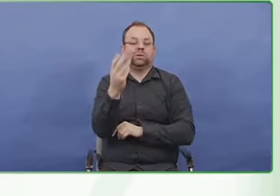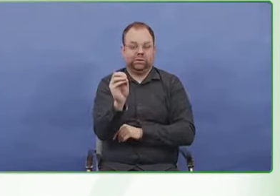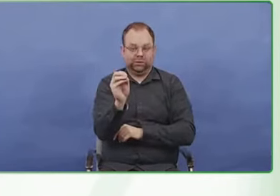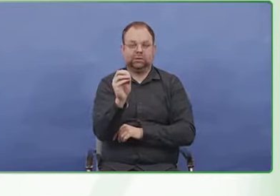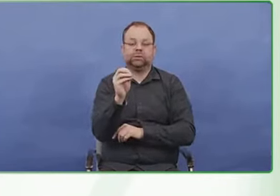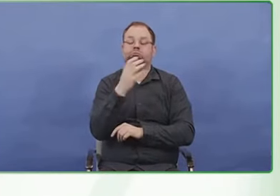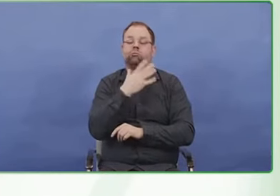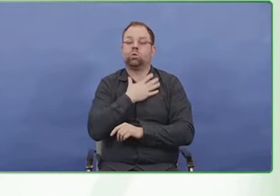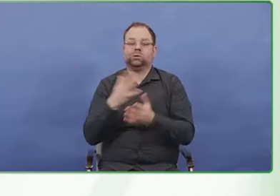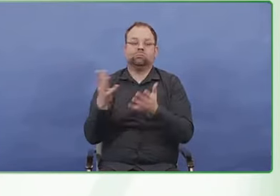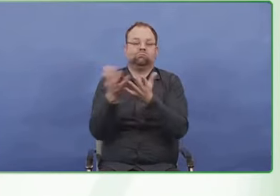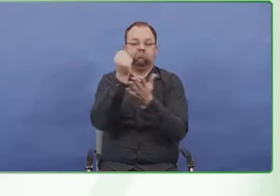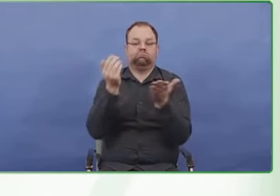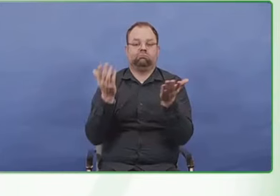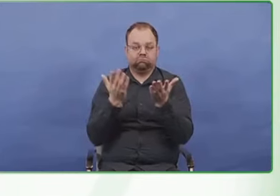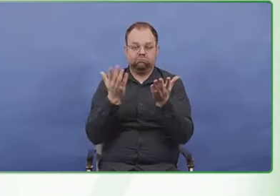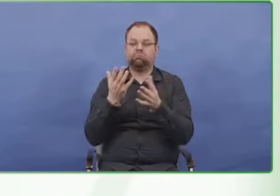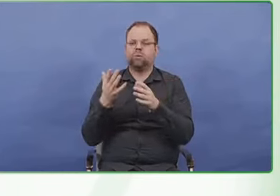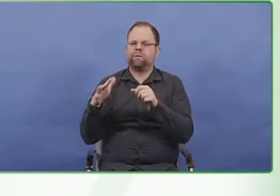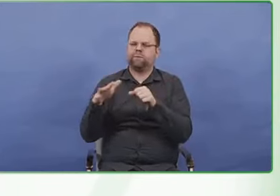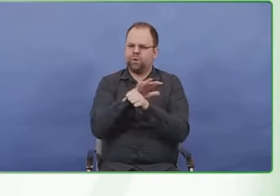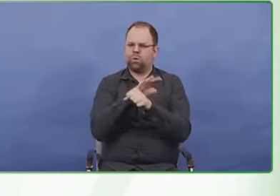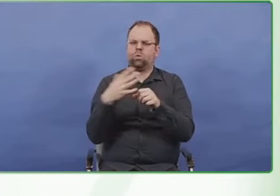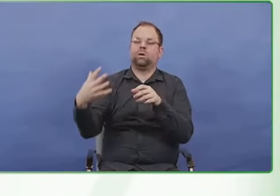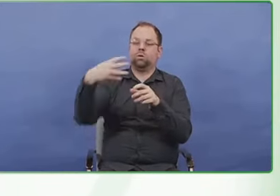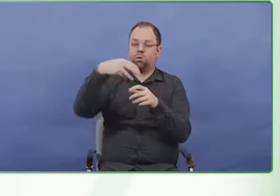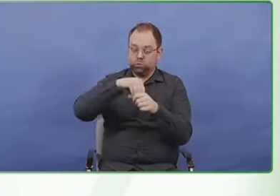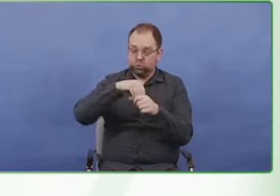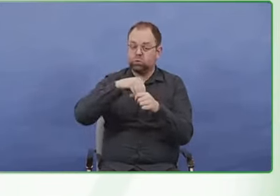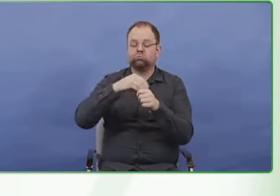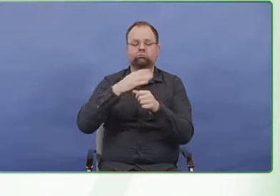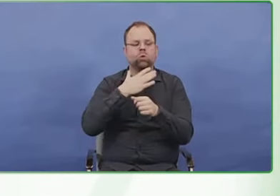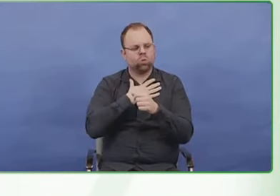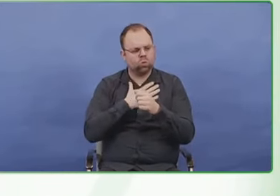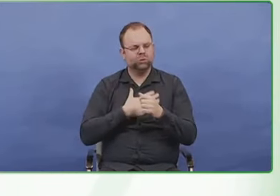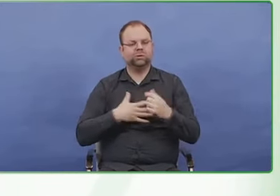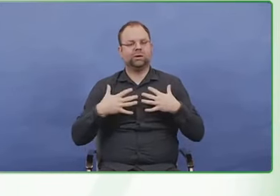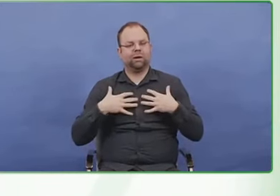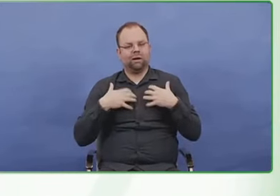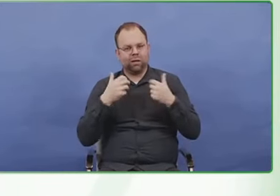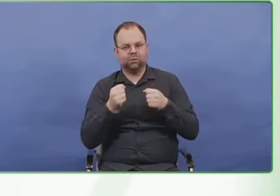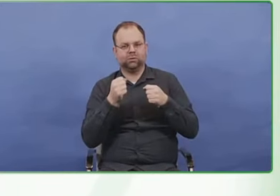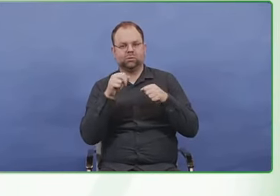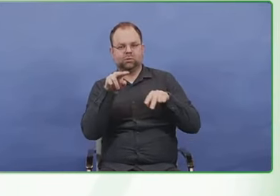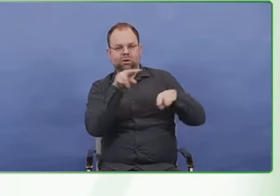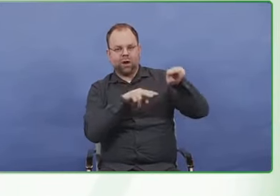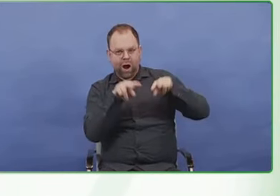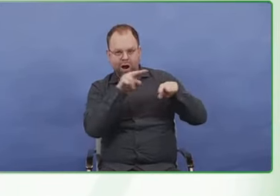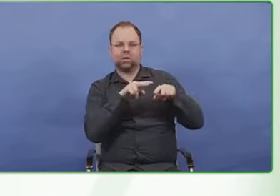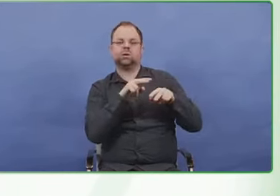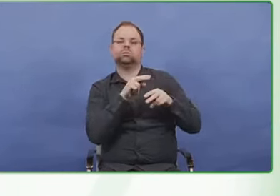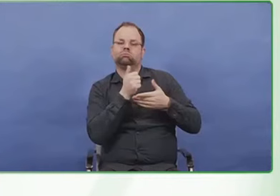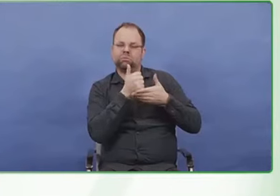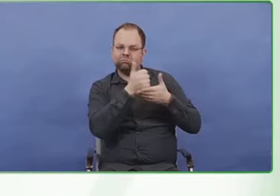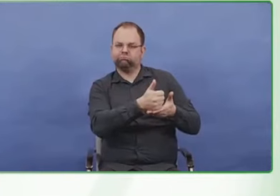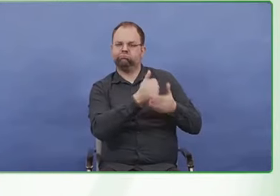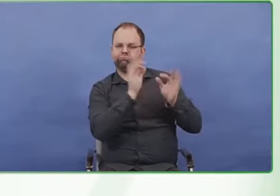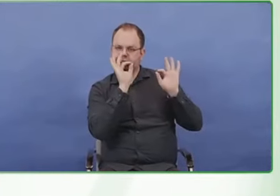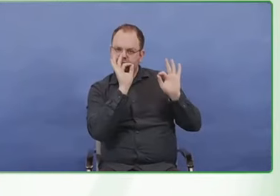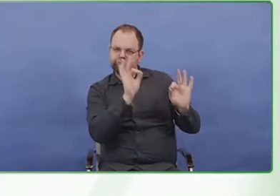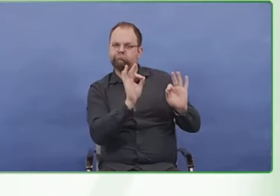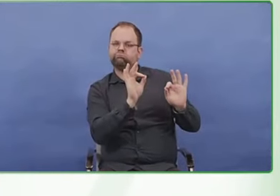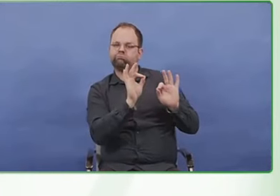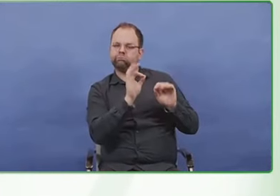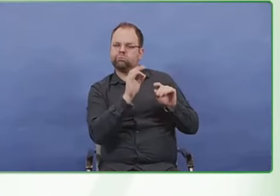focus, putting the person at the center of the process, and that we use data, we use information to